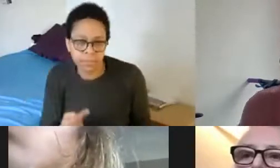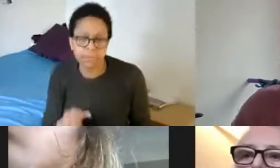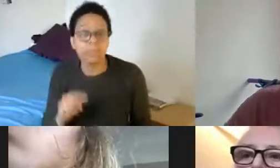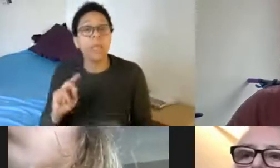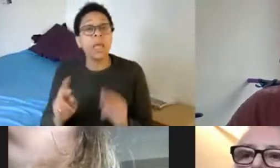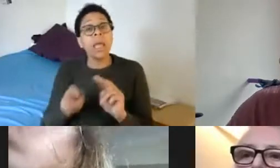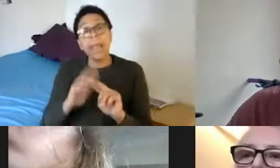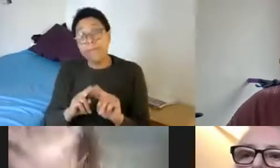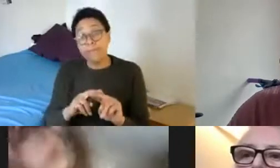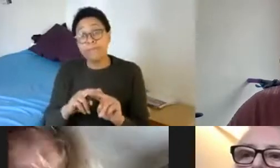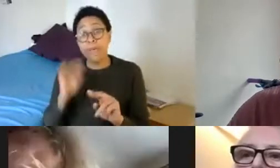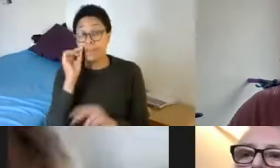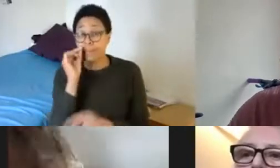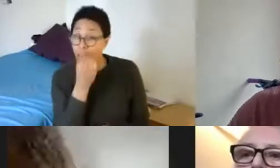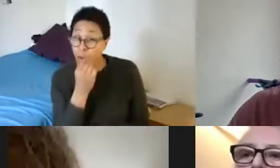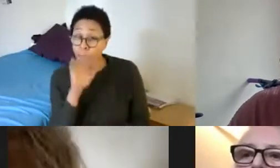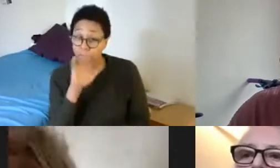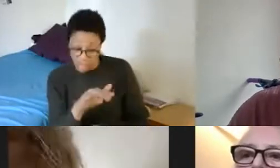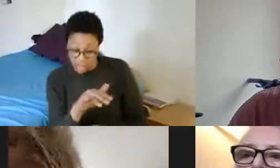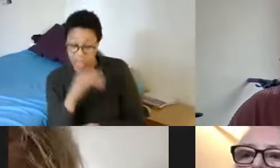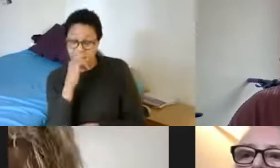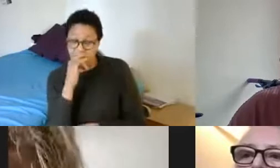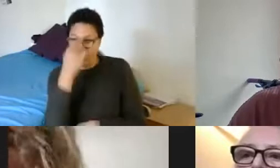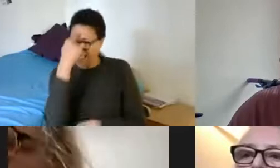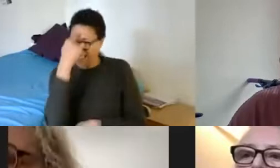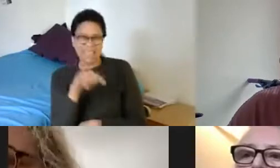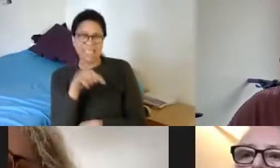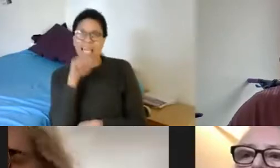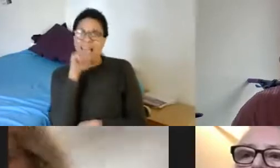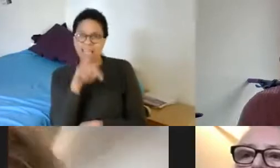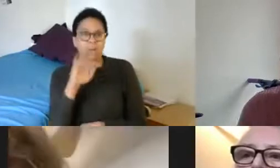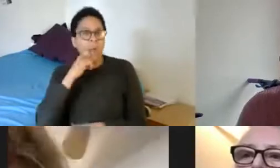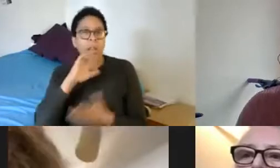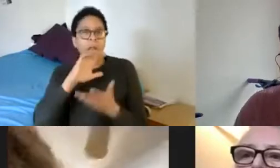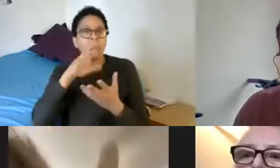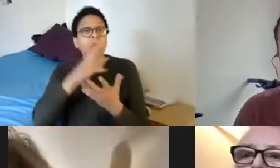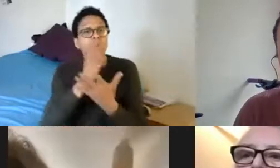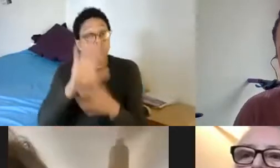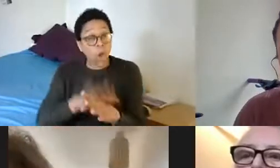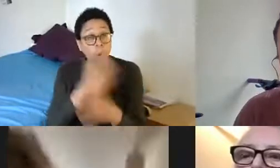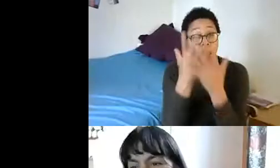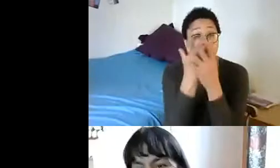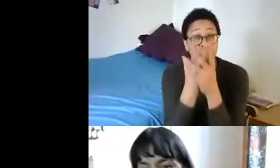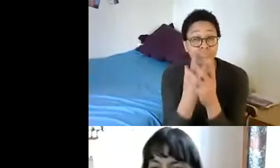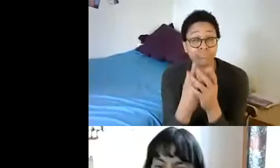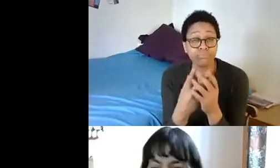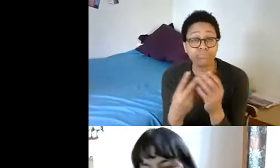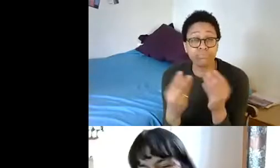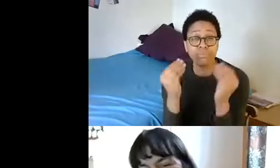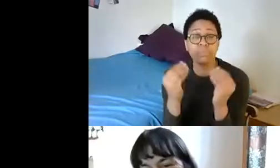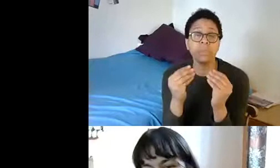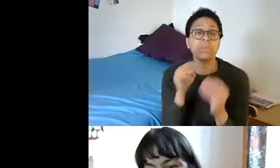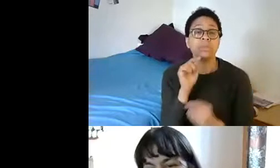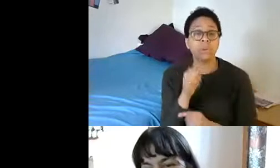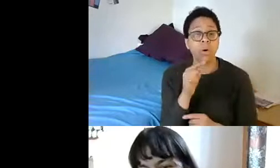there's a much larger conservation issue. This is decomposing organic matter. This isn't great. So for those, we're making sure